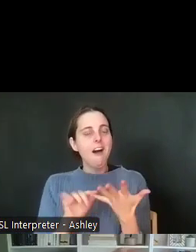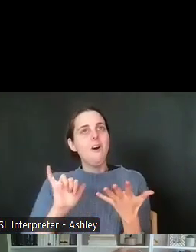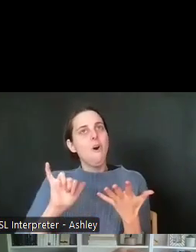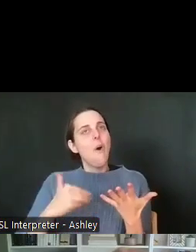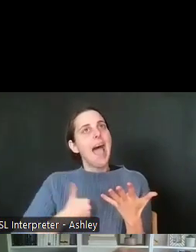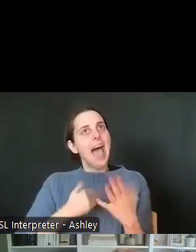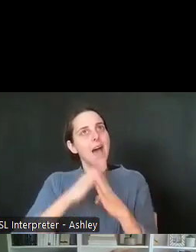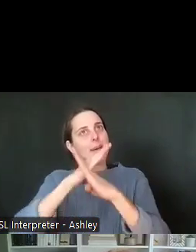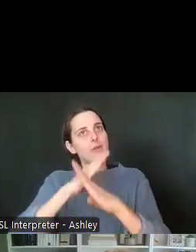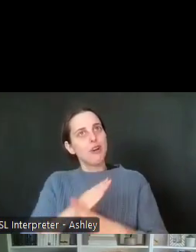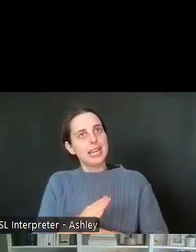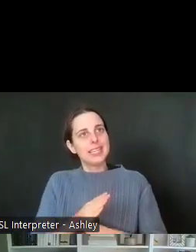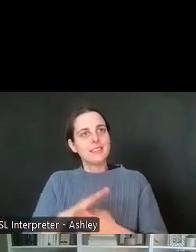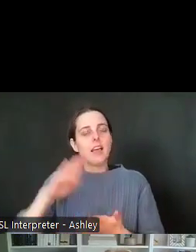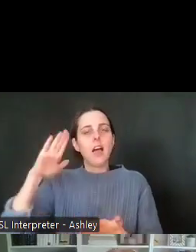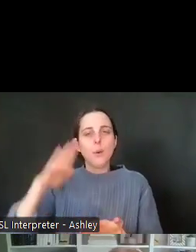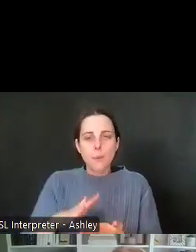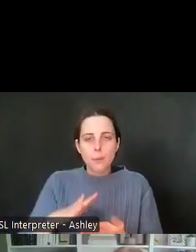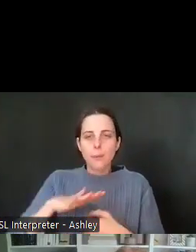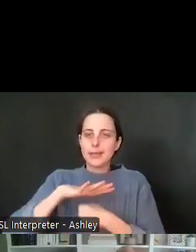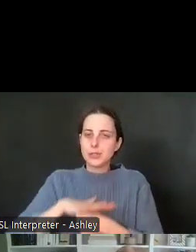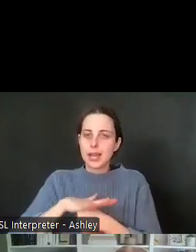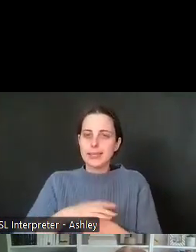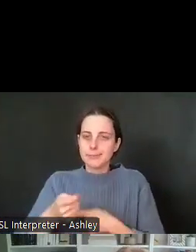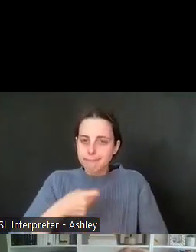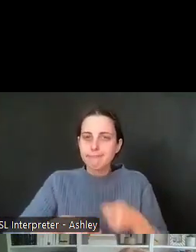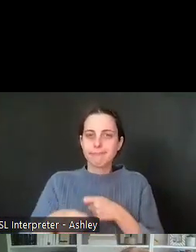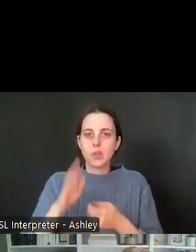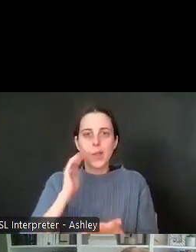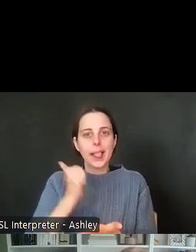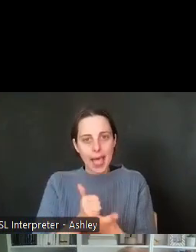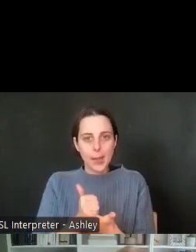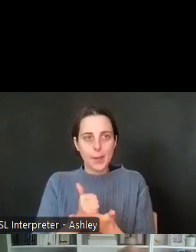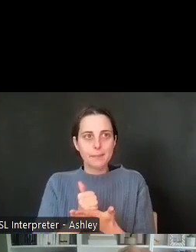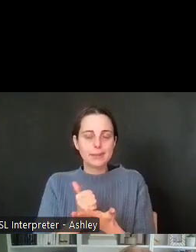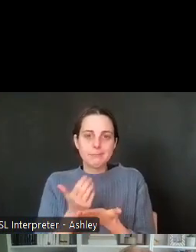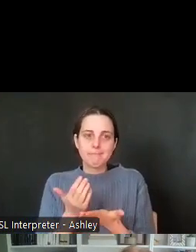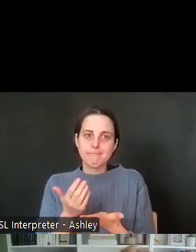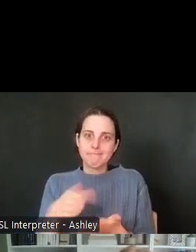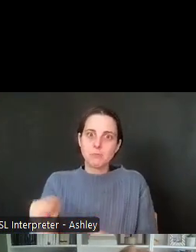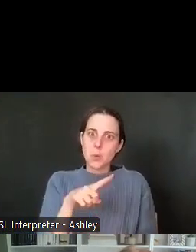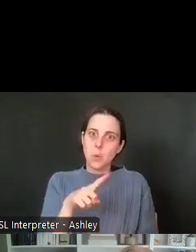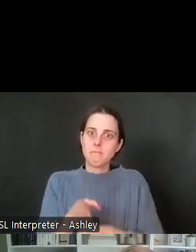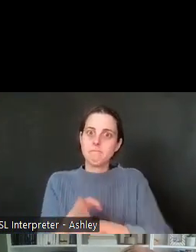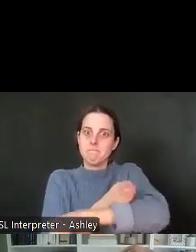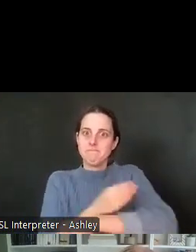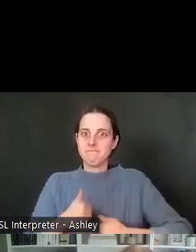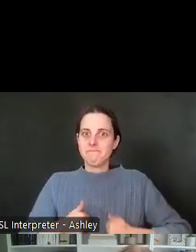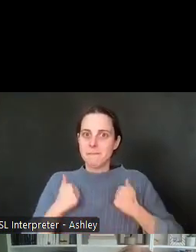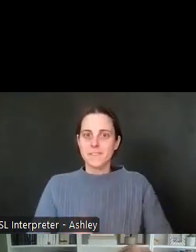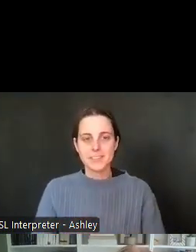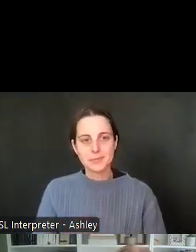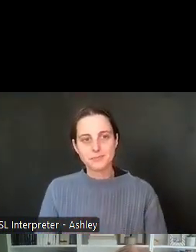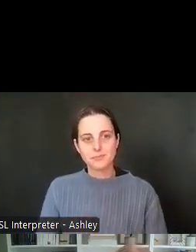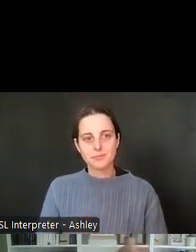that stress that's going to align you with your desired state. It's also worth considering if you're getting in other